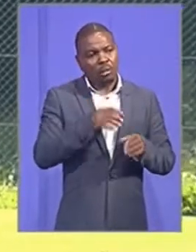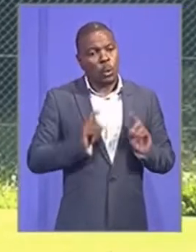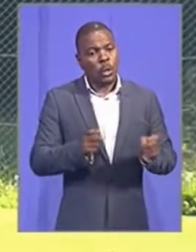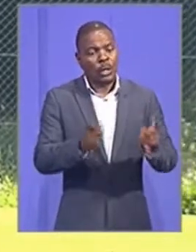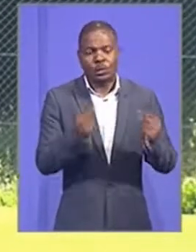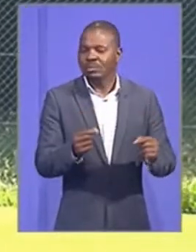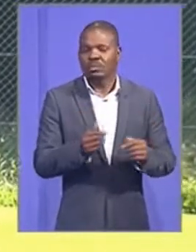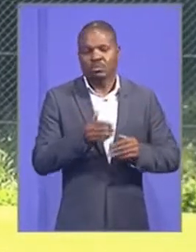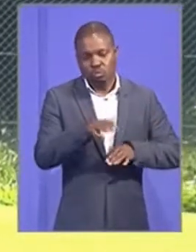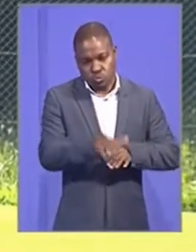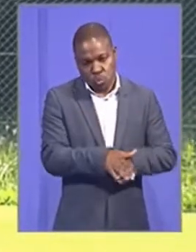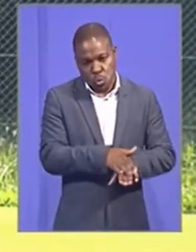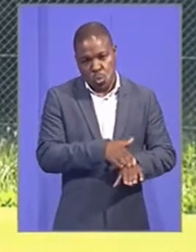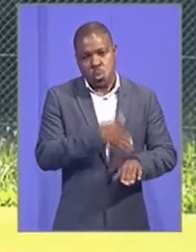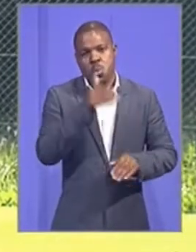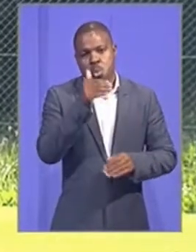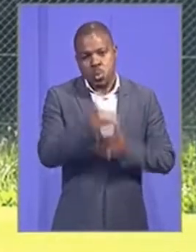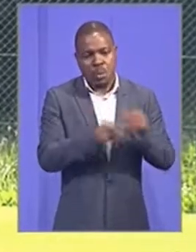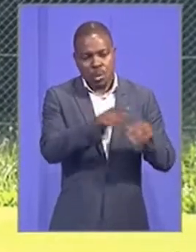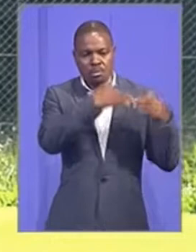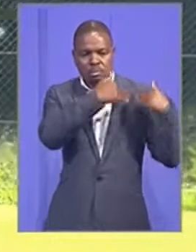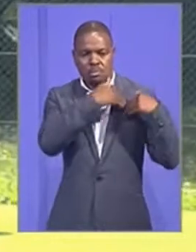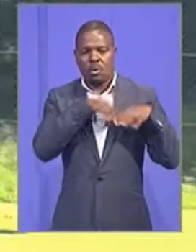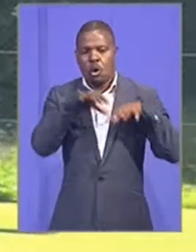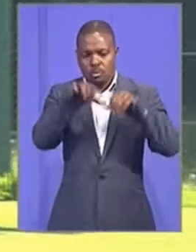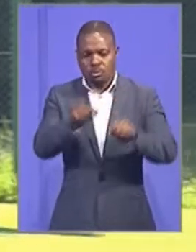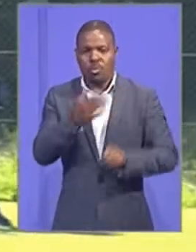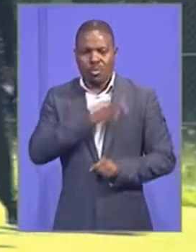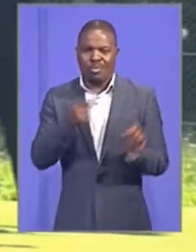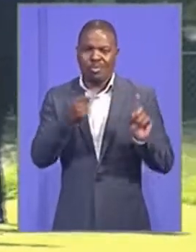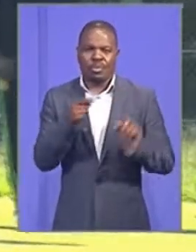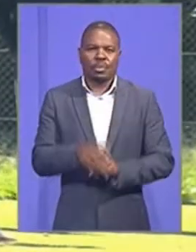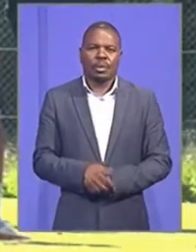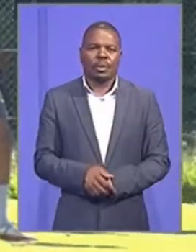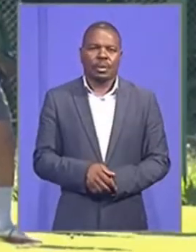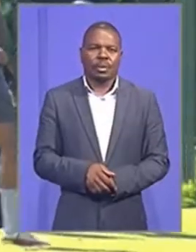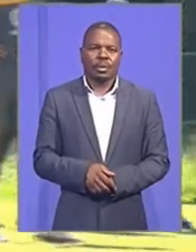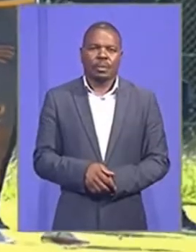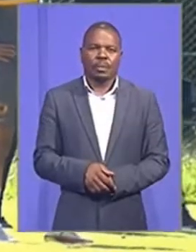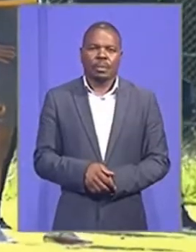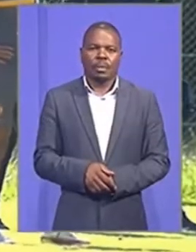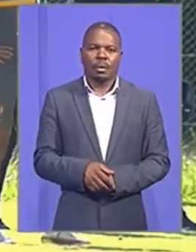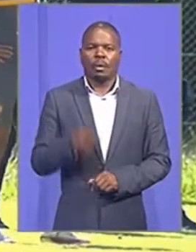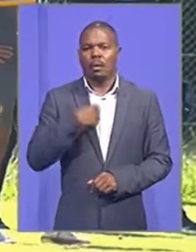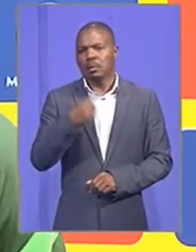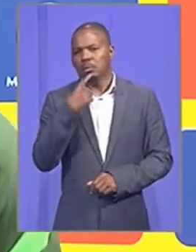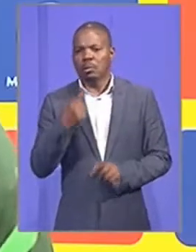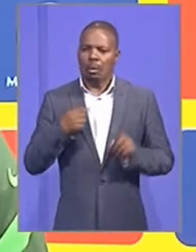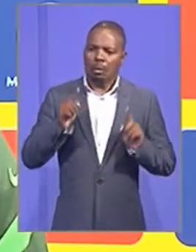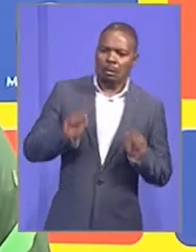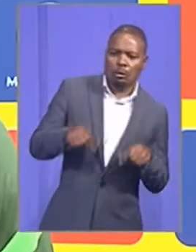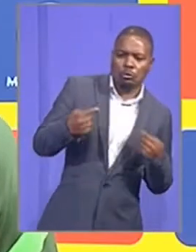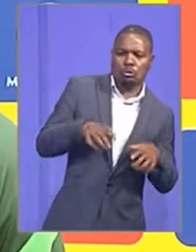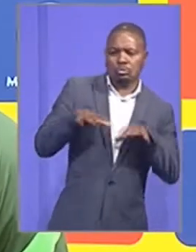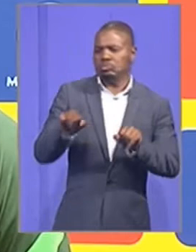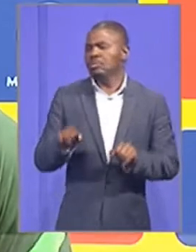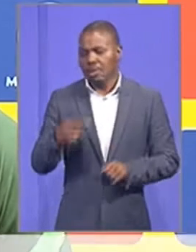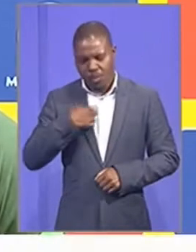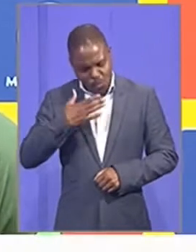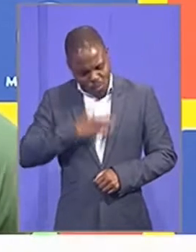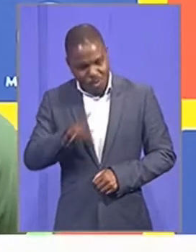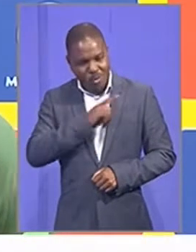empa o ikemiseditse ho nka boikarabelo ba mosebetsi o matla. There's no way I can say no, I don't want to take the position. I've been part